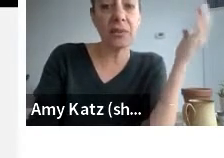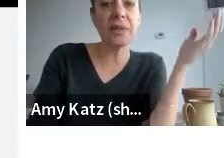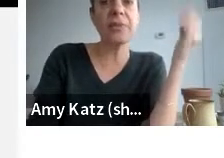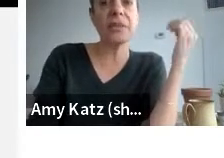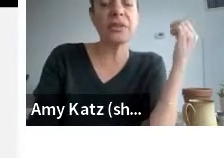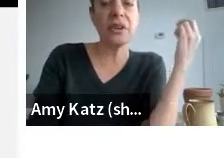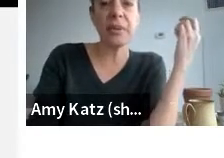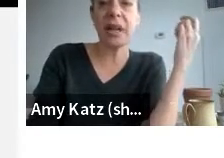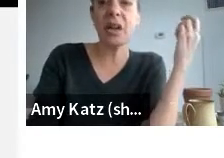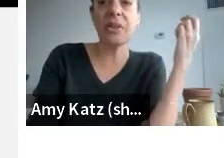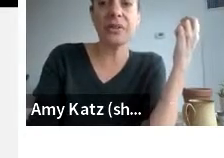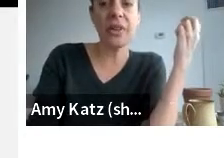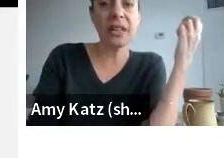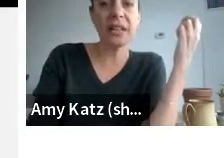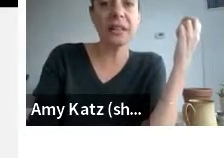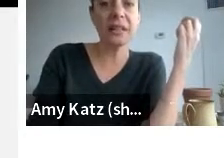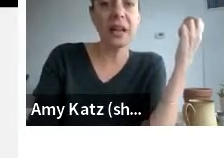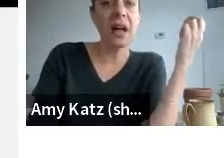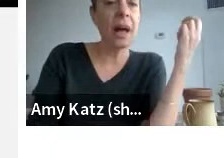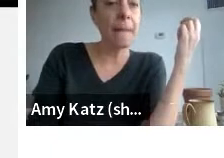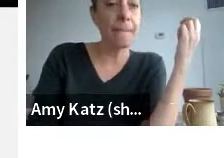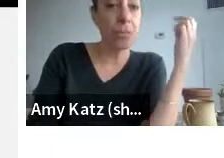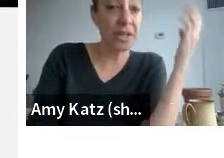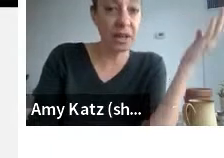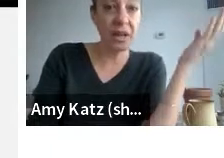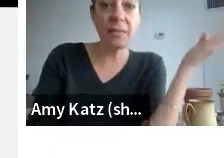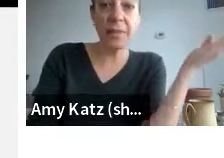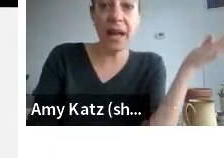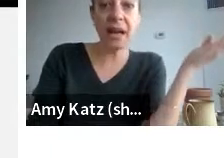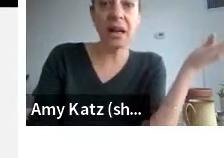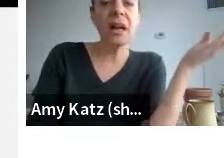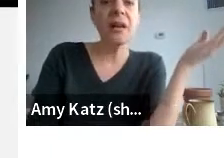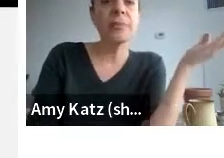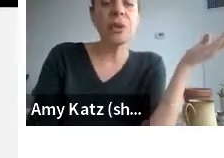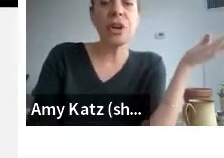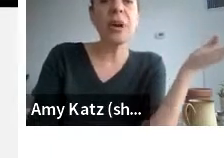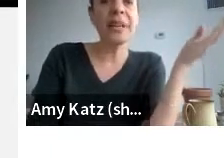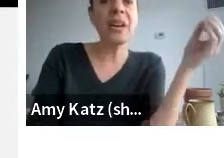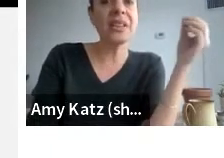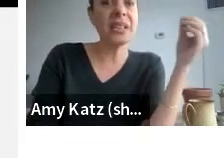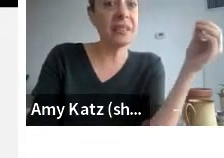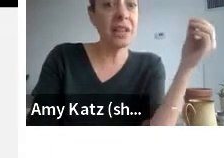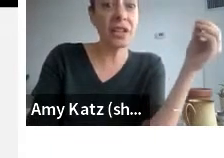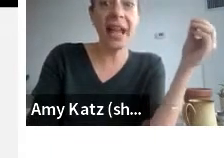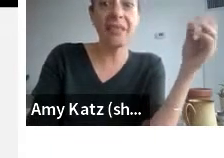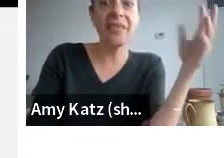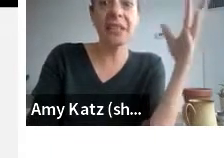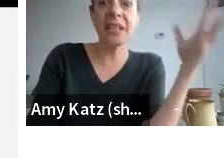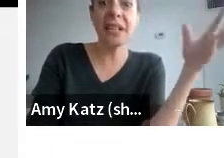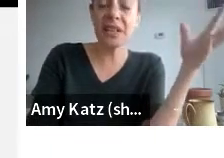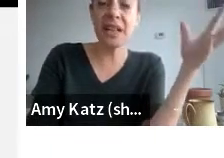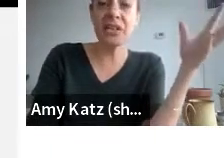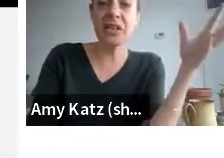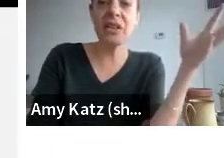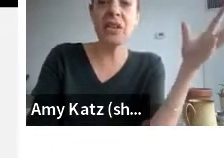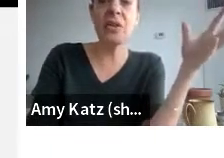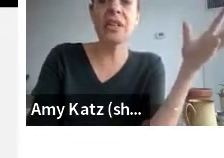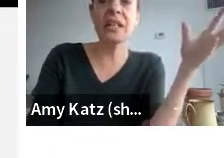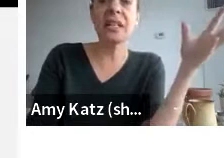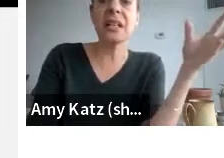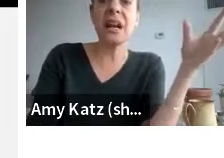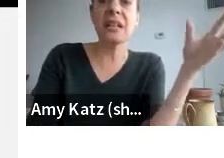contact several people at Toronto Public Health with their findings. We did not hear back. Toronto Public Health did eventually add a ventilation section